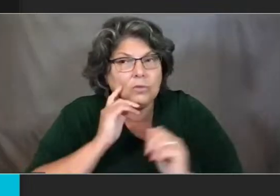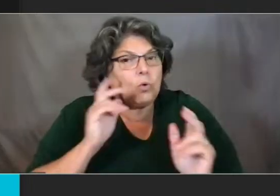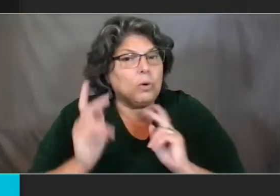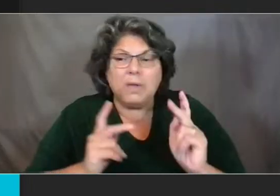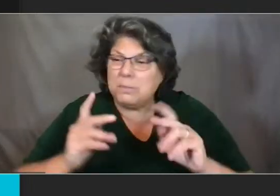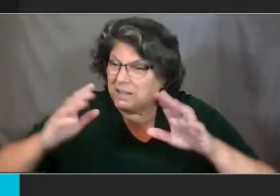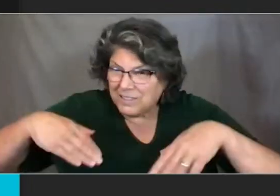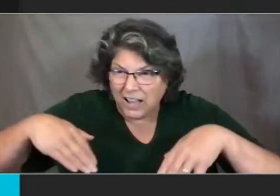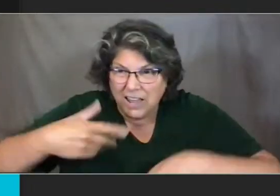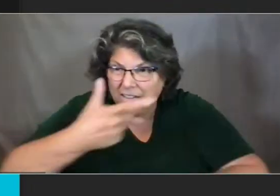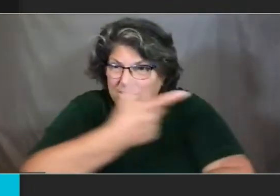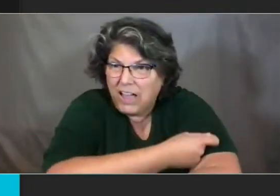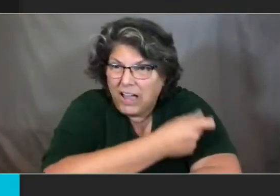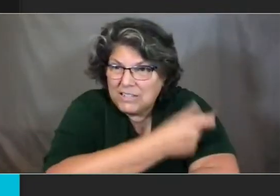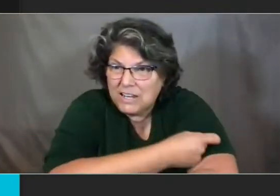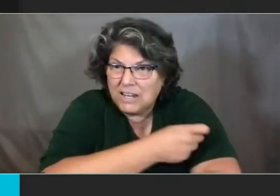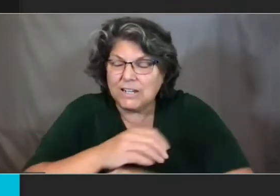unvaccinated,